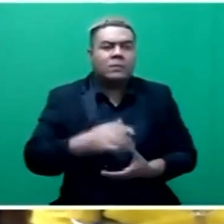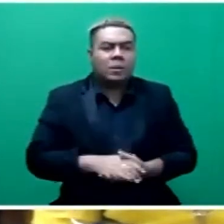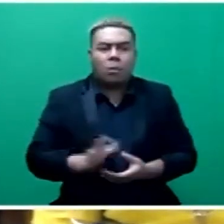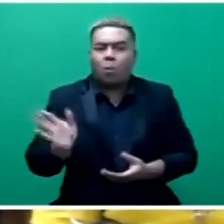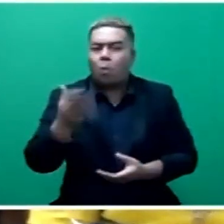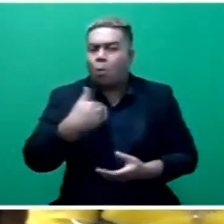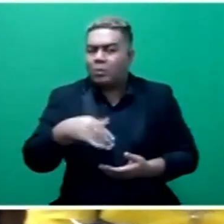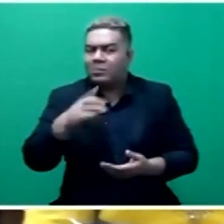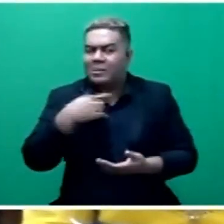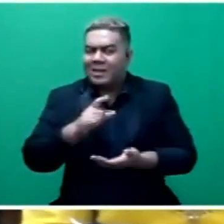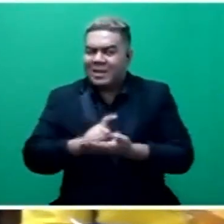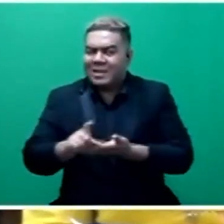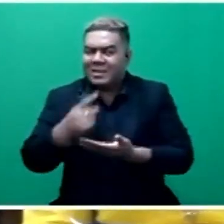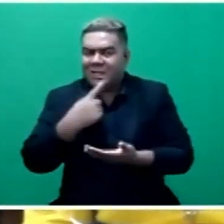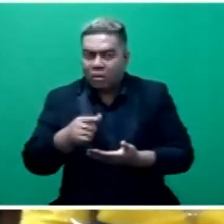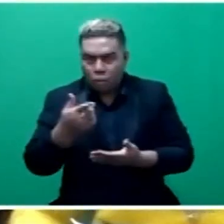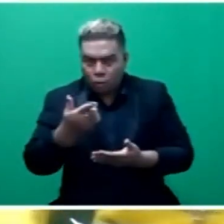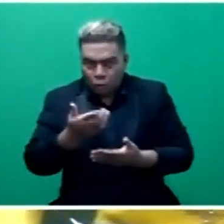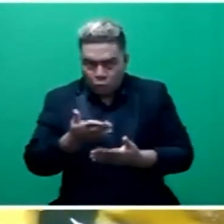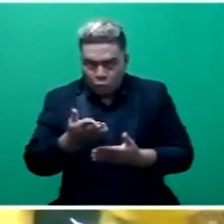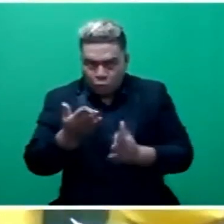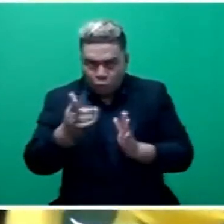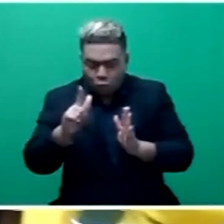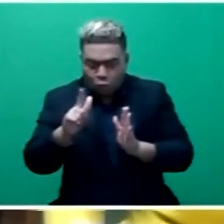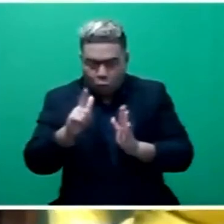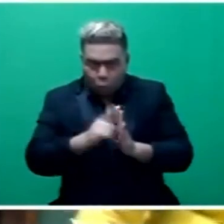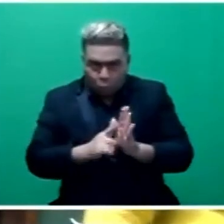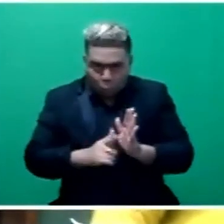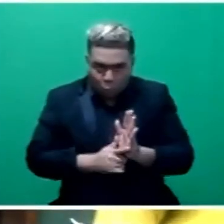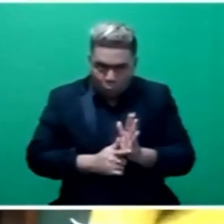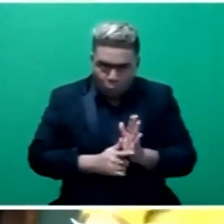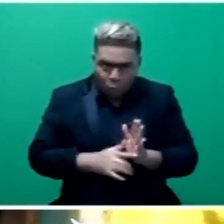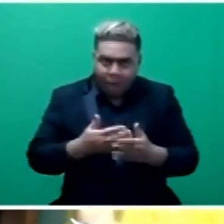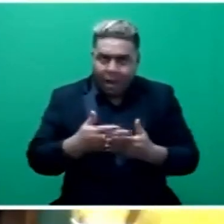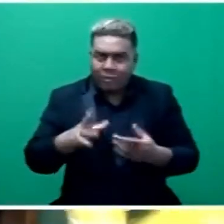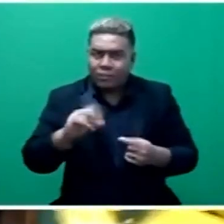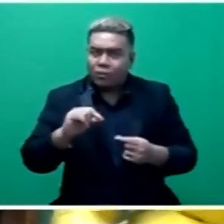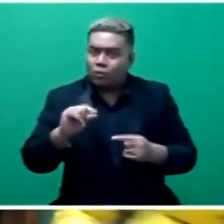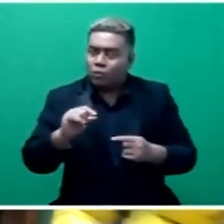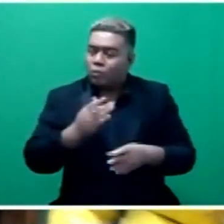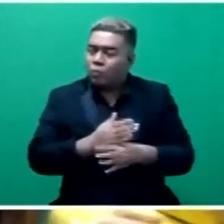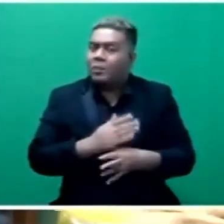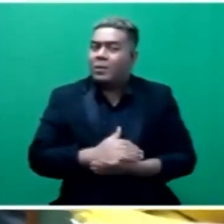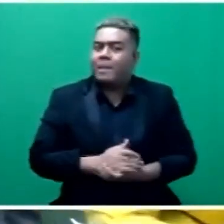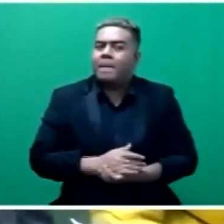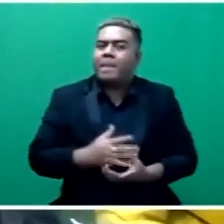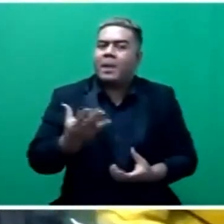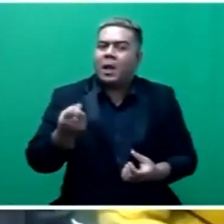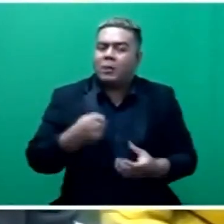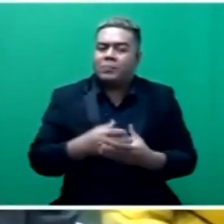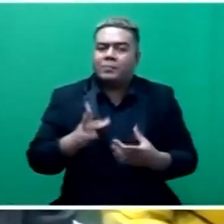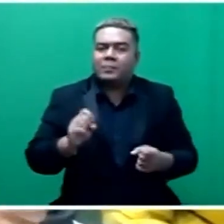state the laws that pertain to the Office of Auditor General, how they should conduct their affairs, and indeed how they should be left to